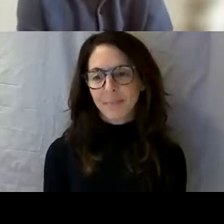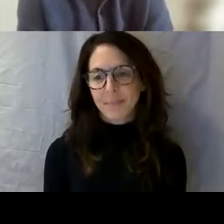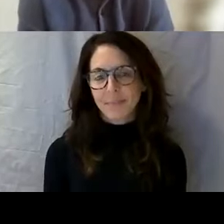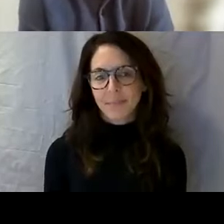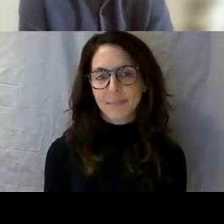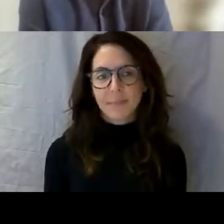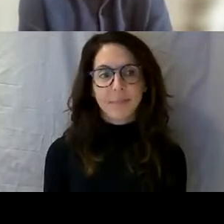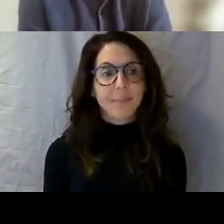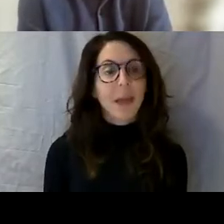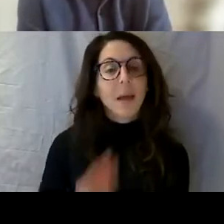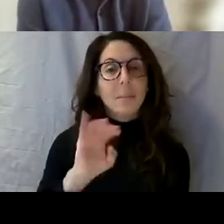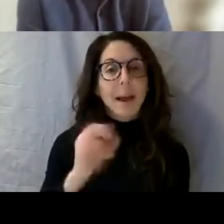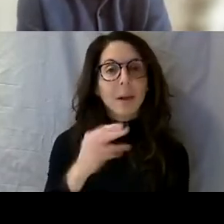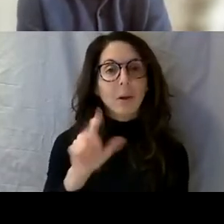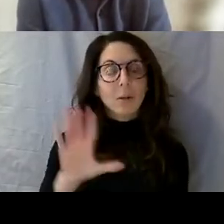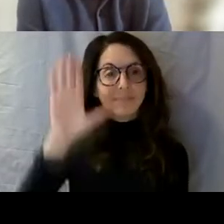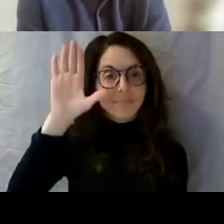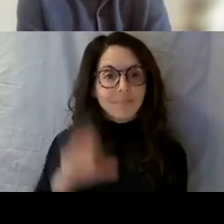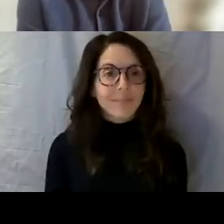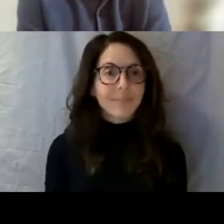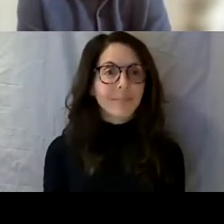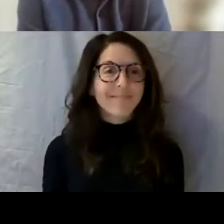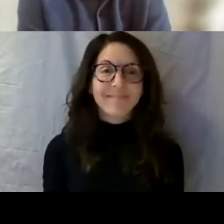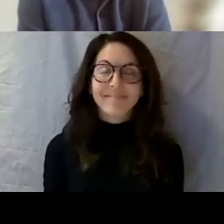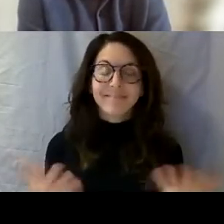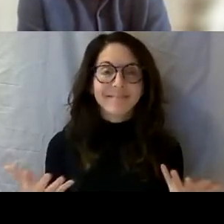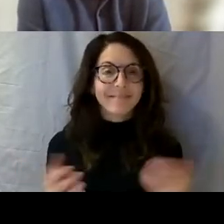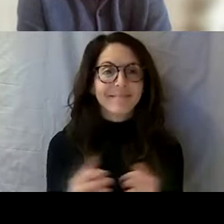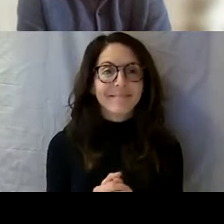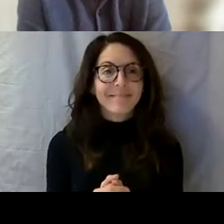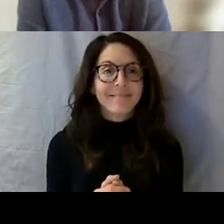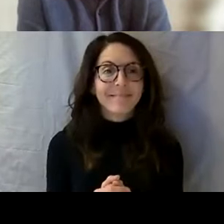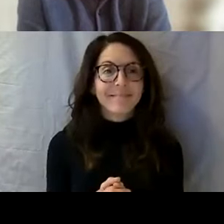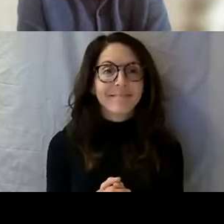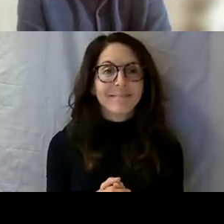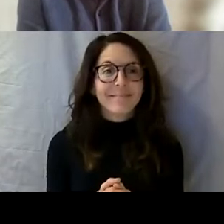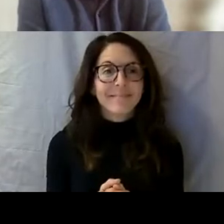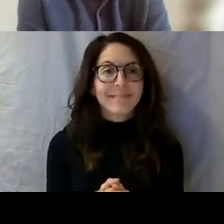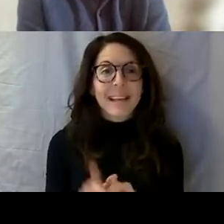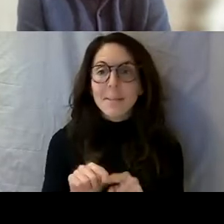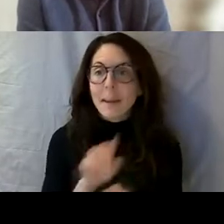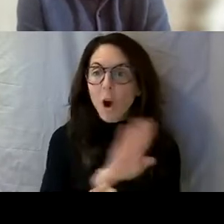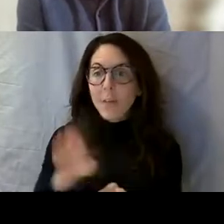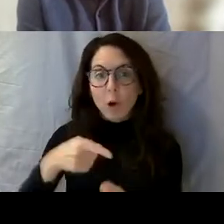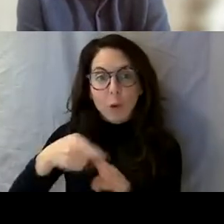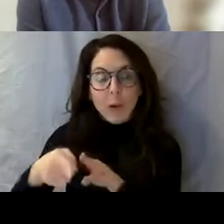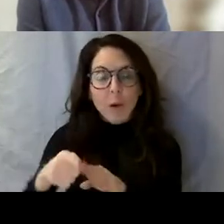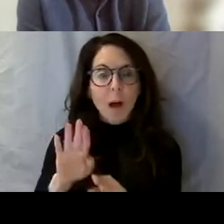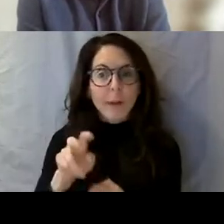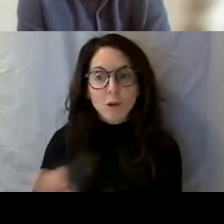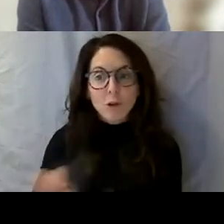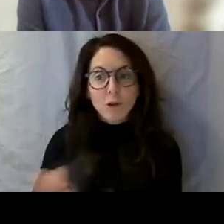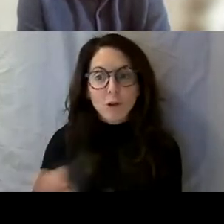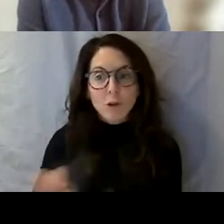I'll just say to that there's just different value that different folks can bring to boards, like at different parts of their life. And if someone is just